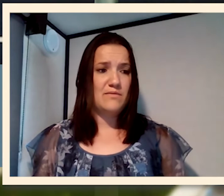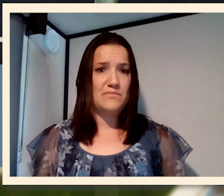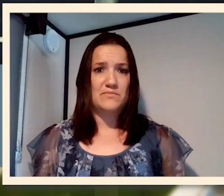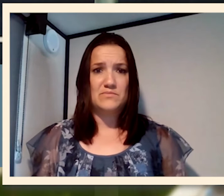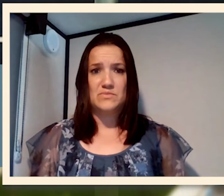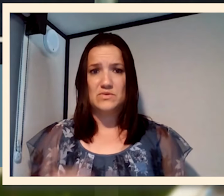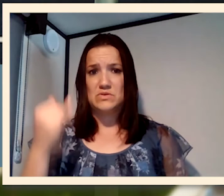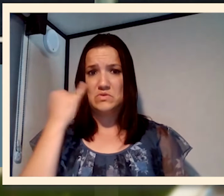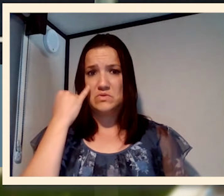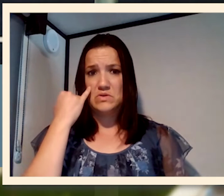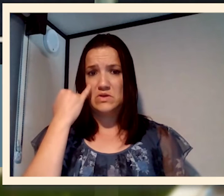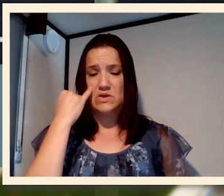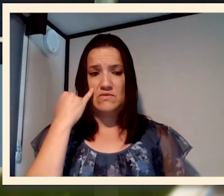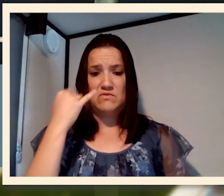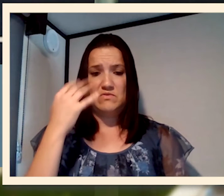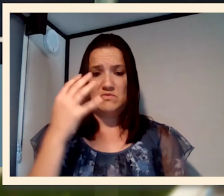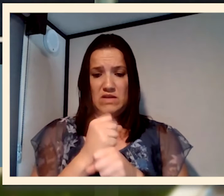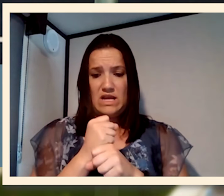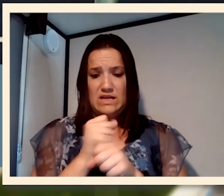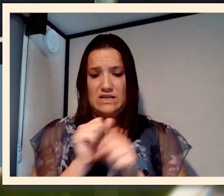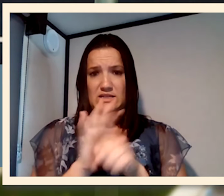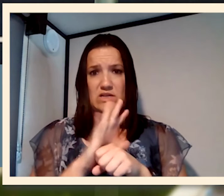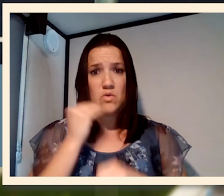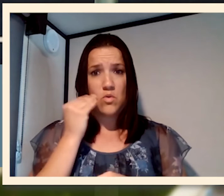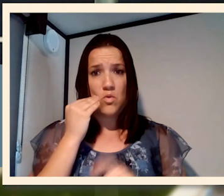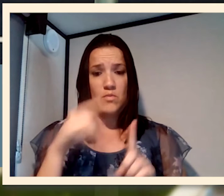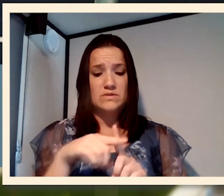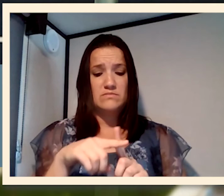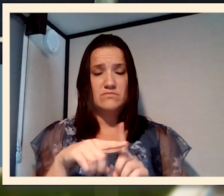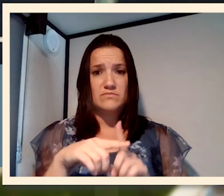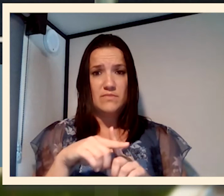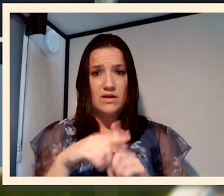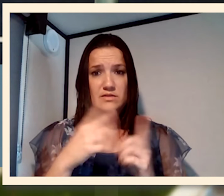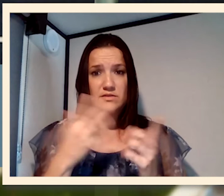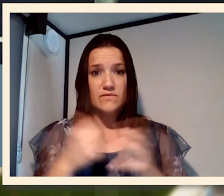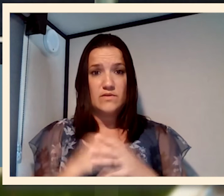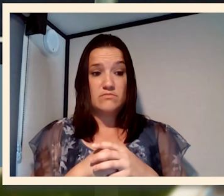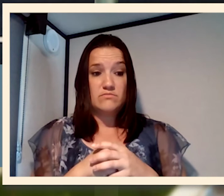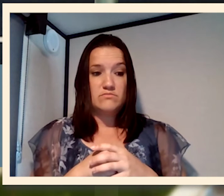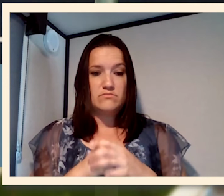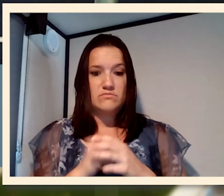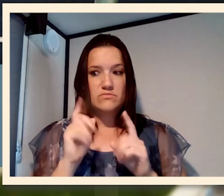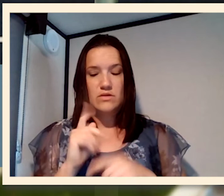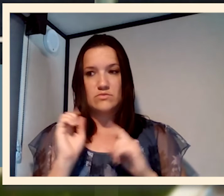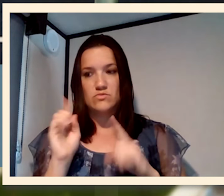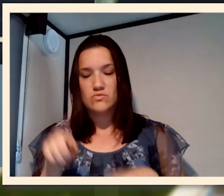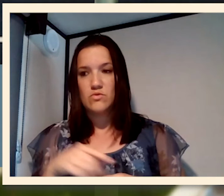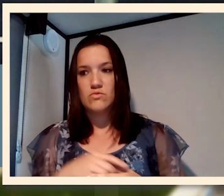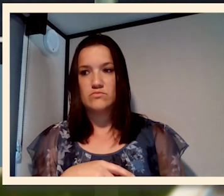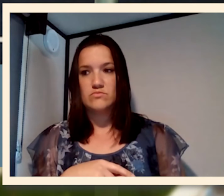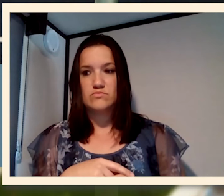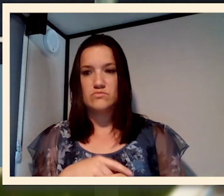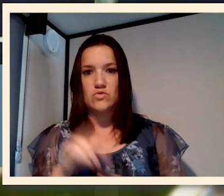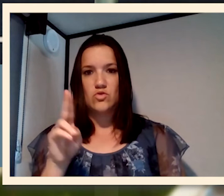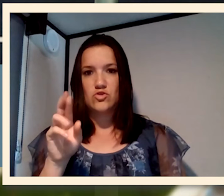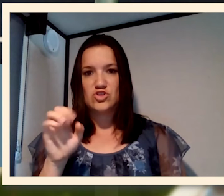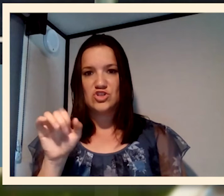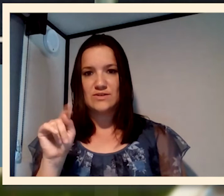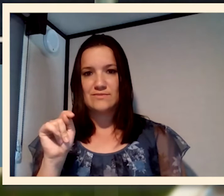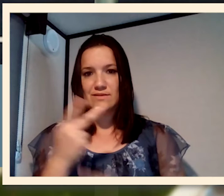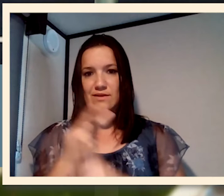get them free from the federal government. So if you take a COVID test at home and you test positive, and then you go